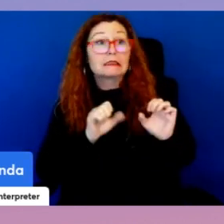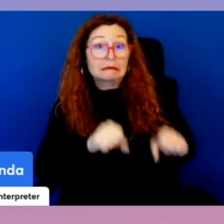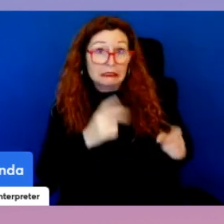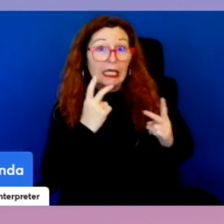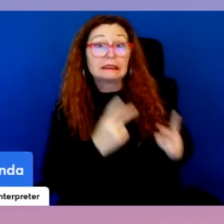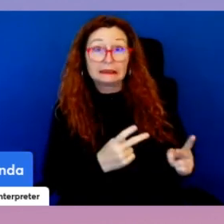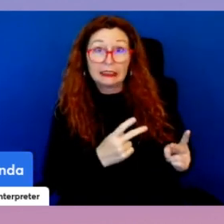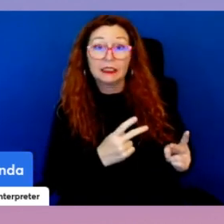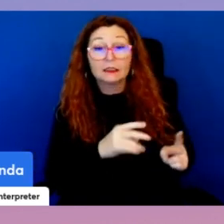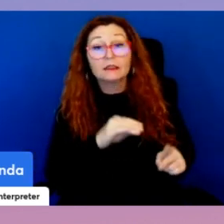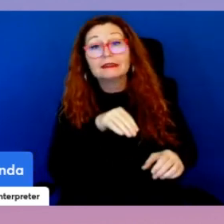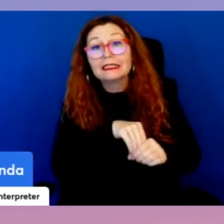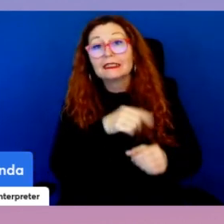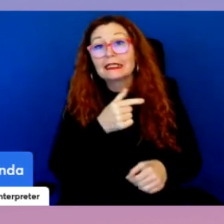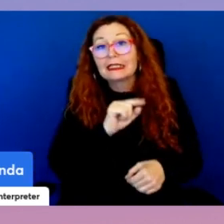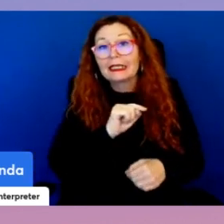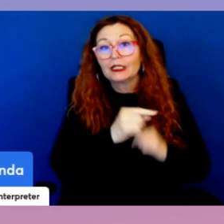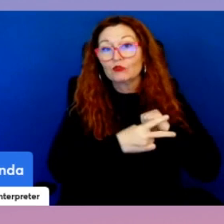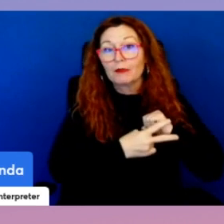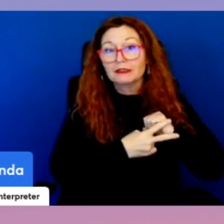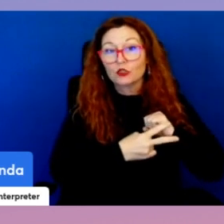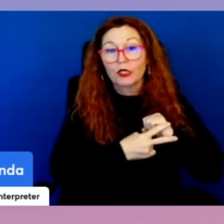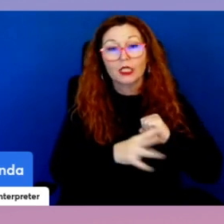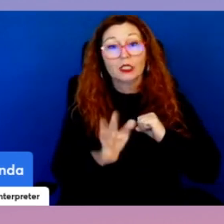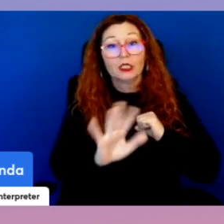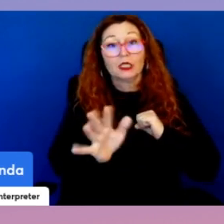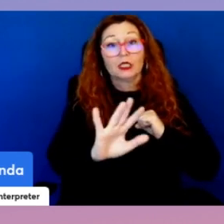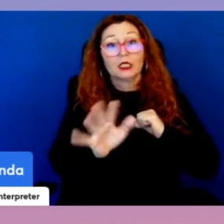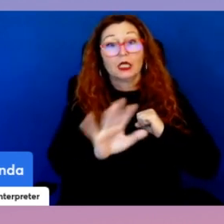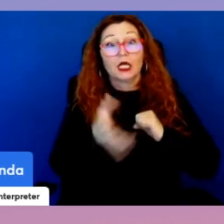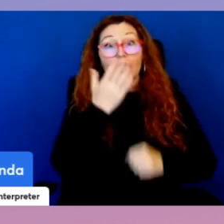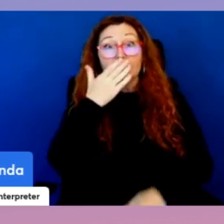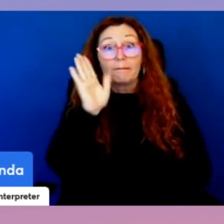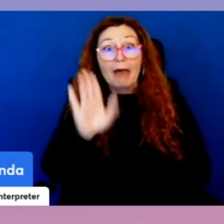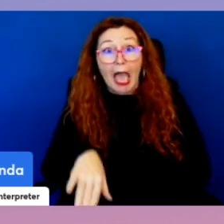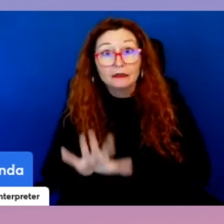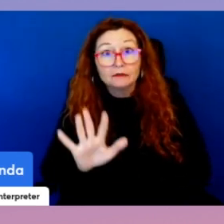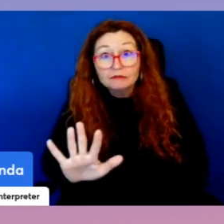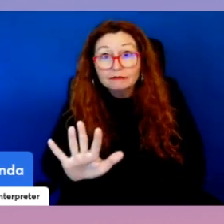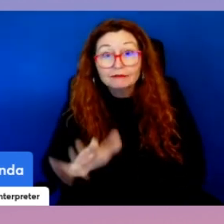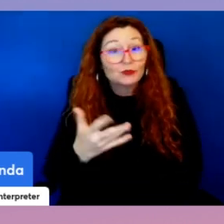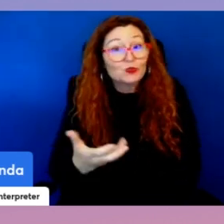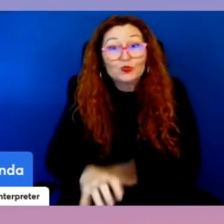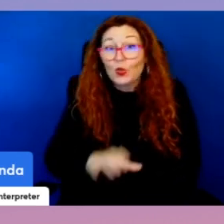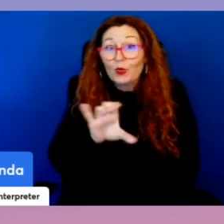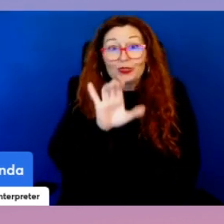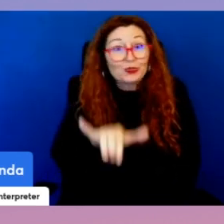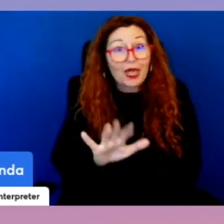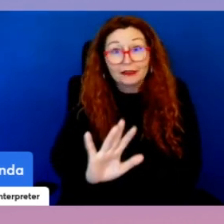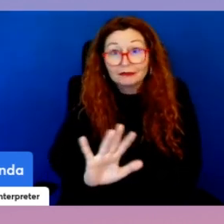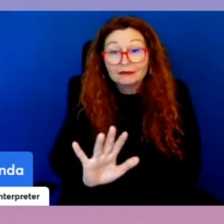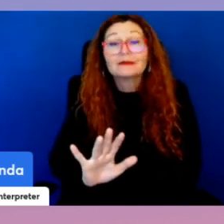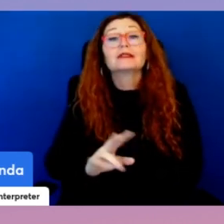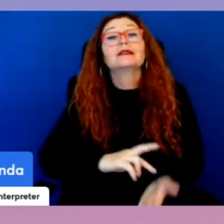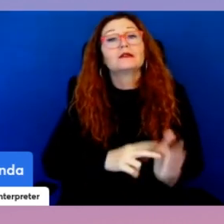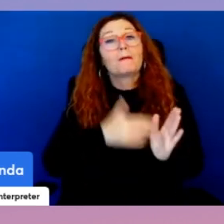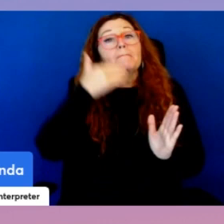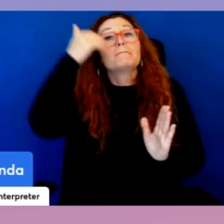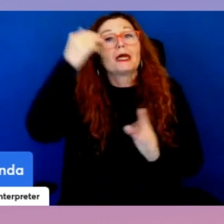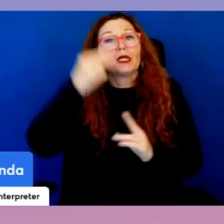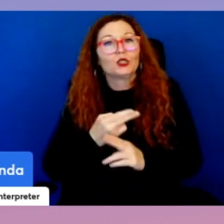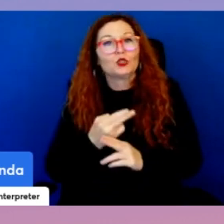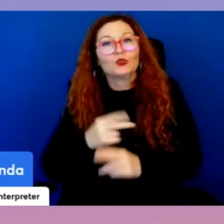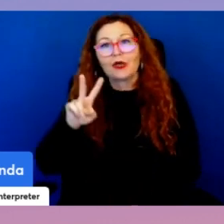repository. This is a big no-no. We don't want to do that. So we're going to introduce Vault next.